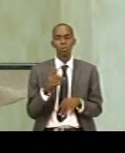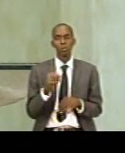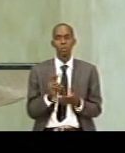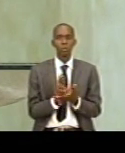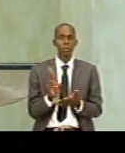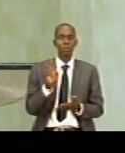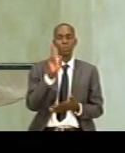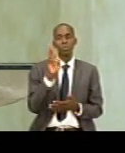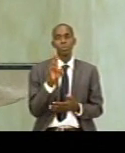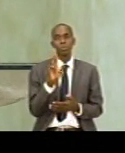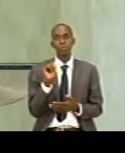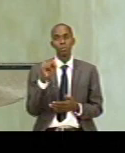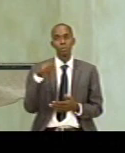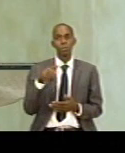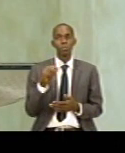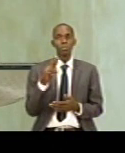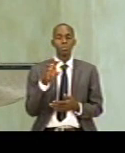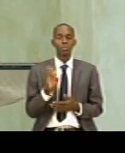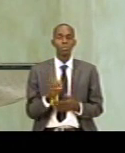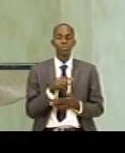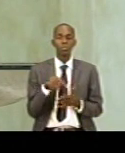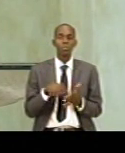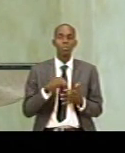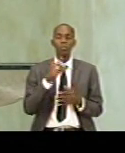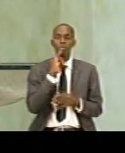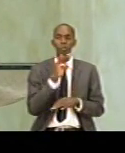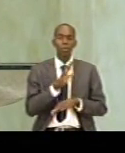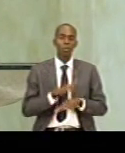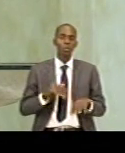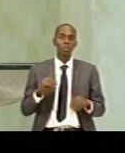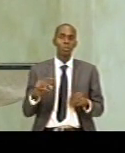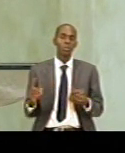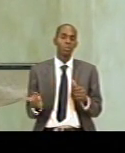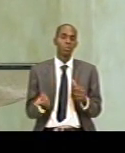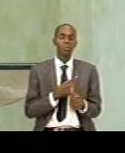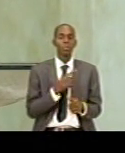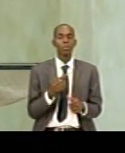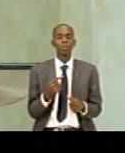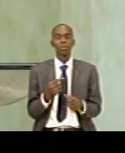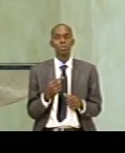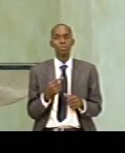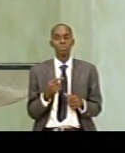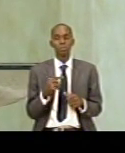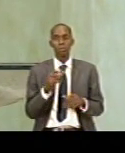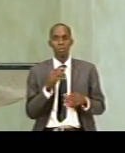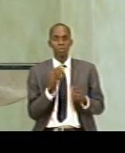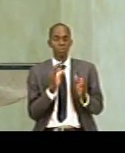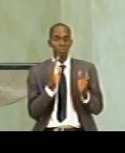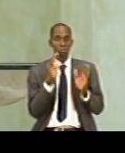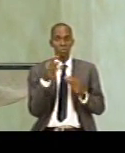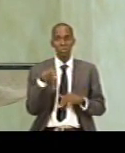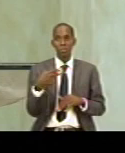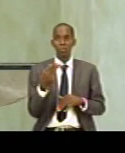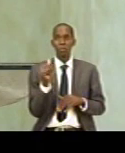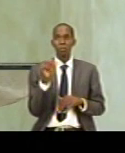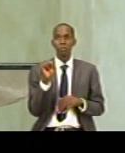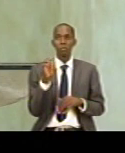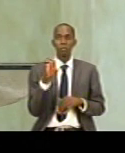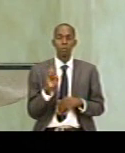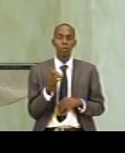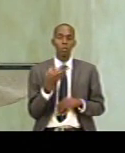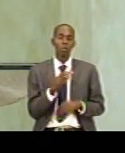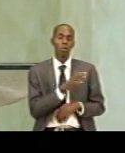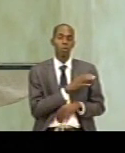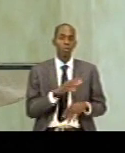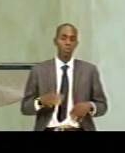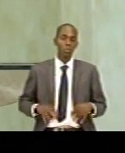This is called the first phase of the Lord's second coming. Christ's mission at